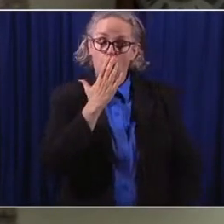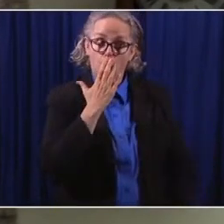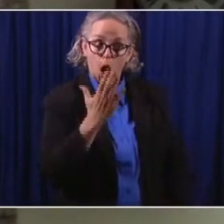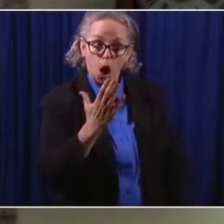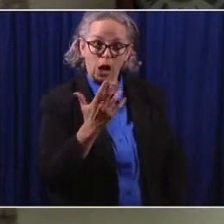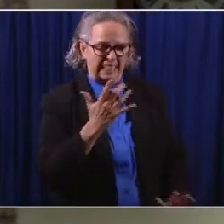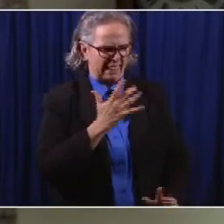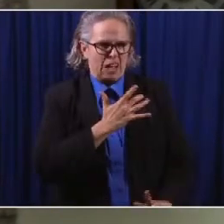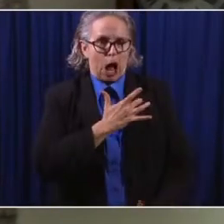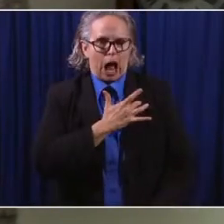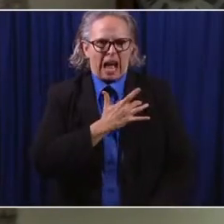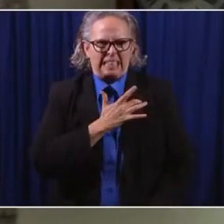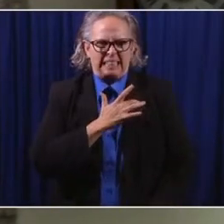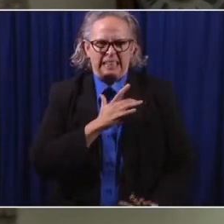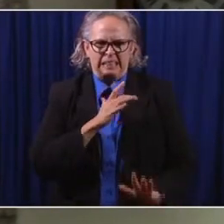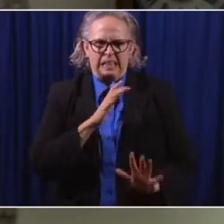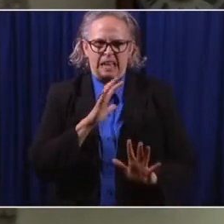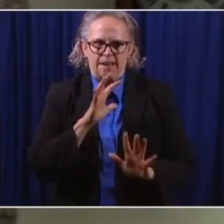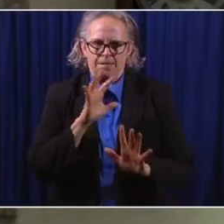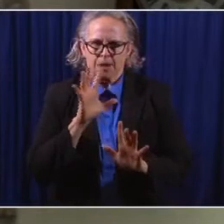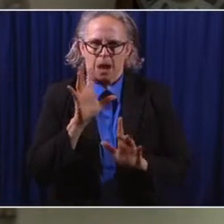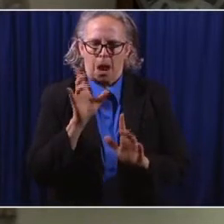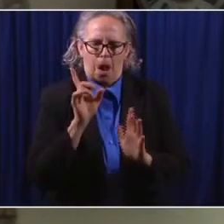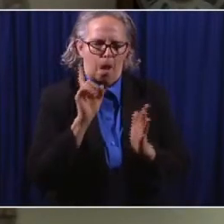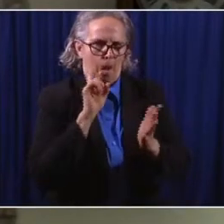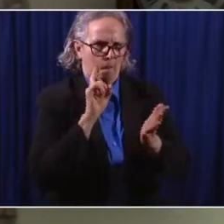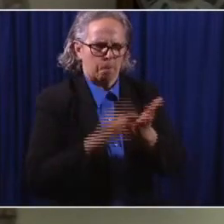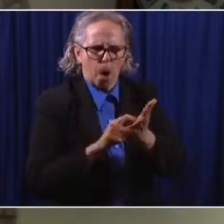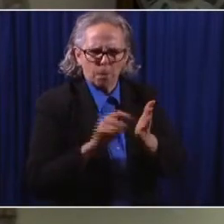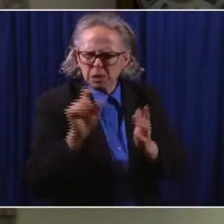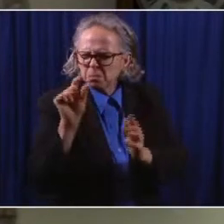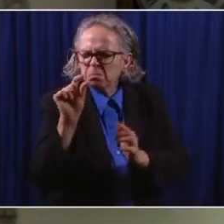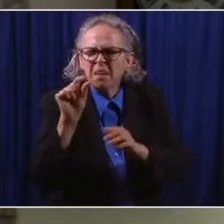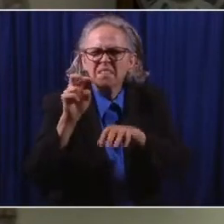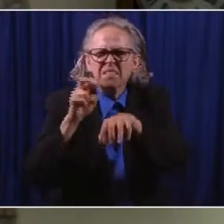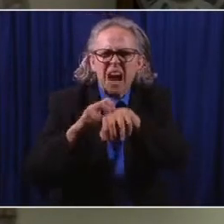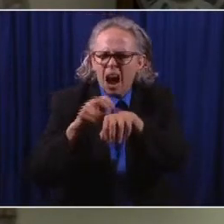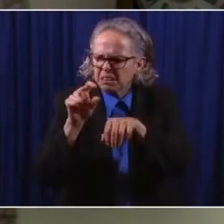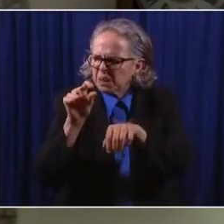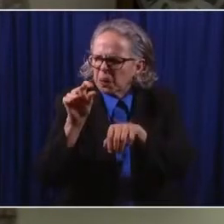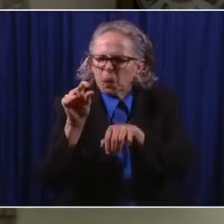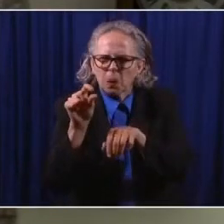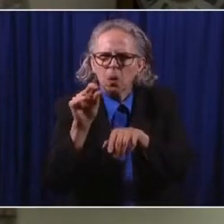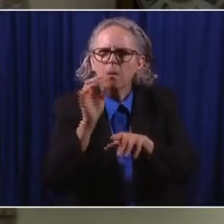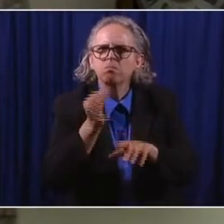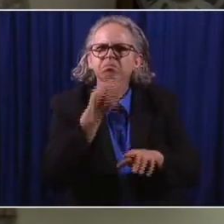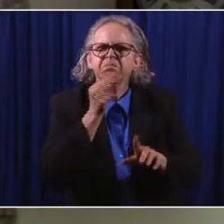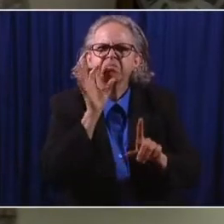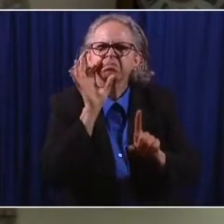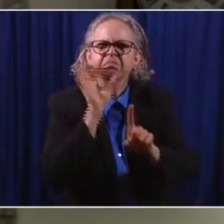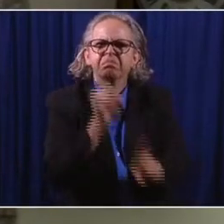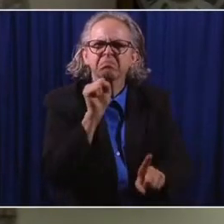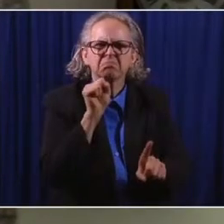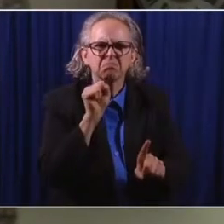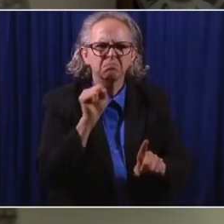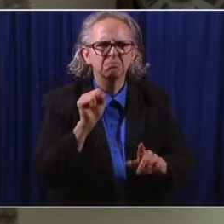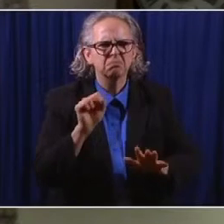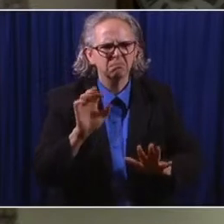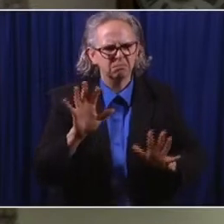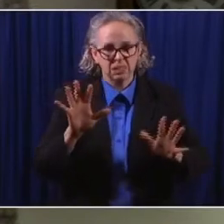amount of the virus load, and long after that person is contagious.